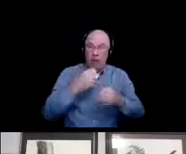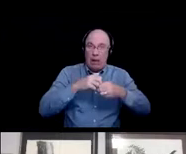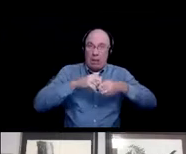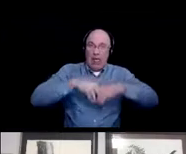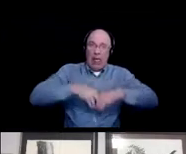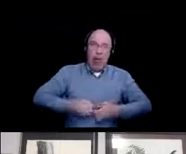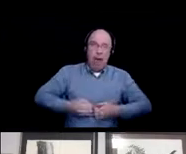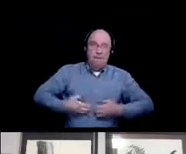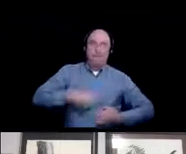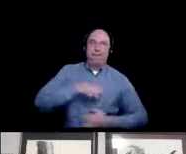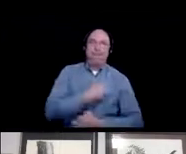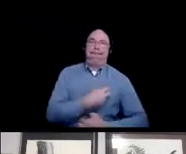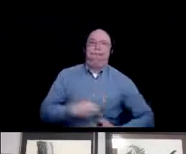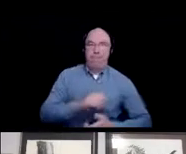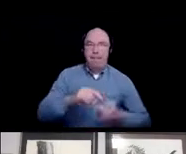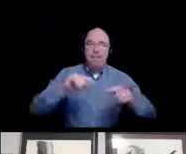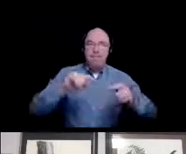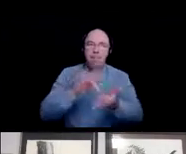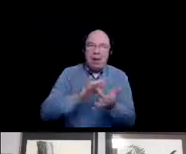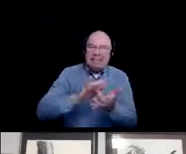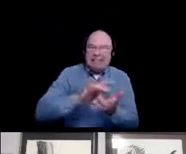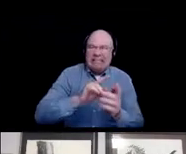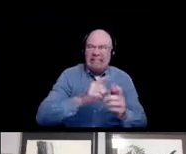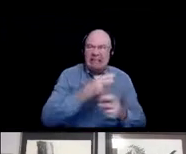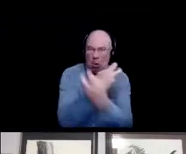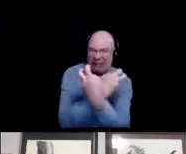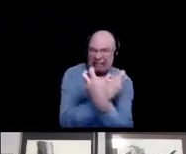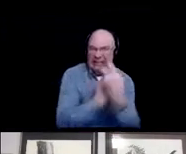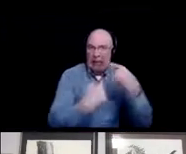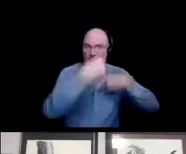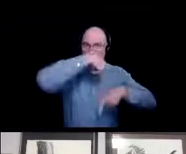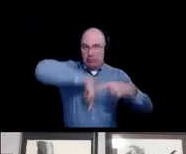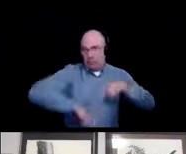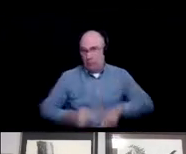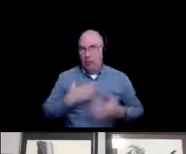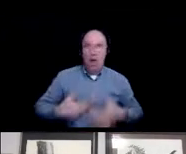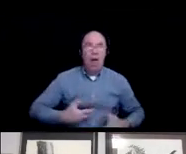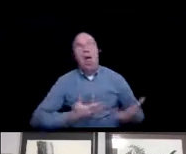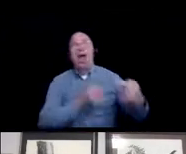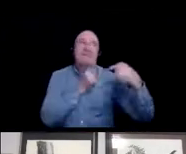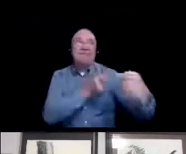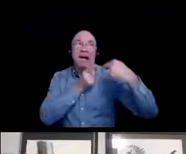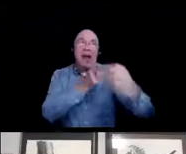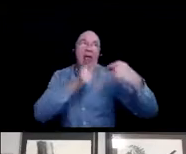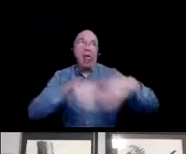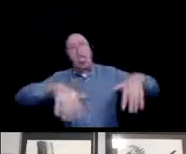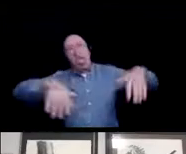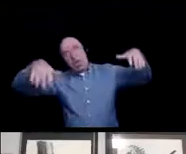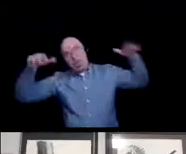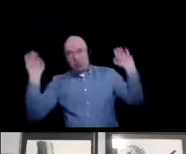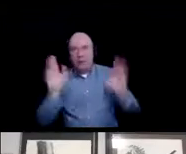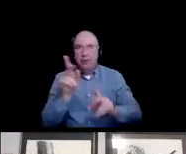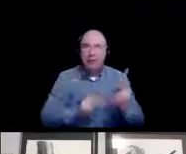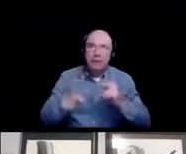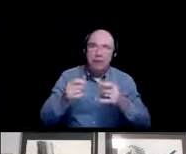up poison. So now you're having poison going into your body, and the body just cannot keep up. It's overloaded. So people start to